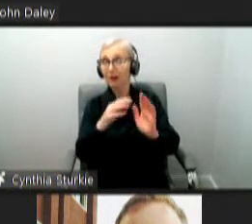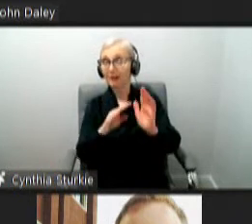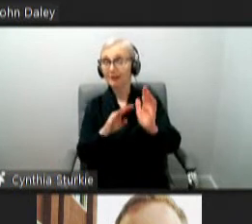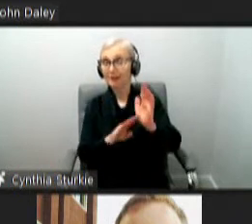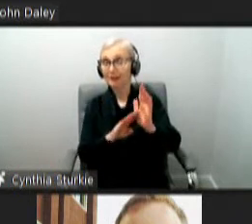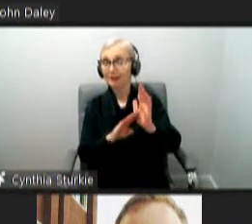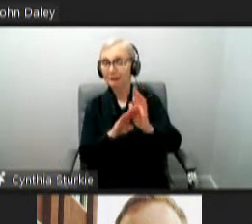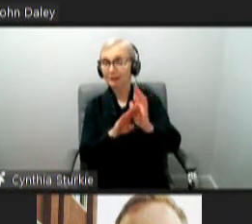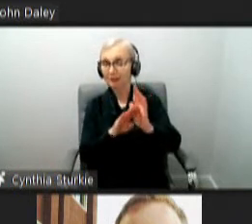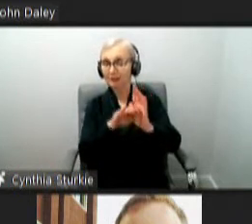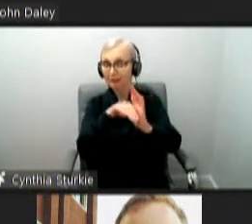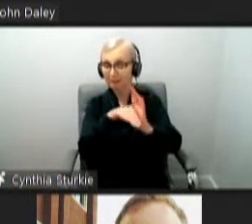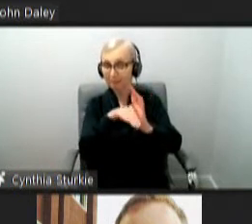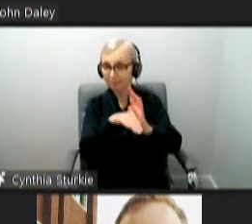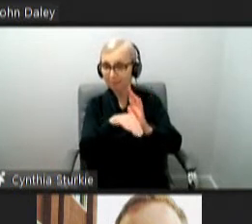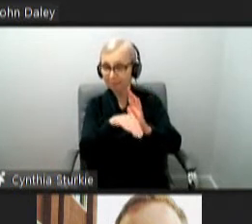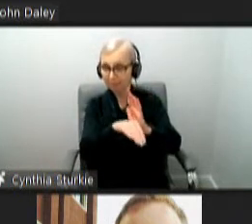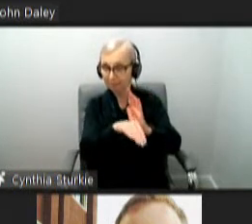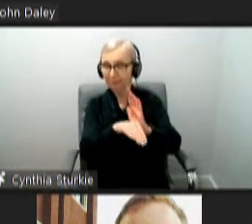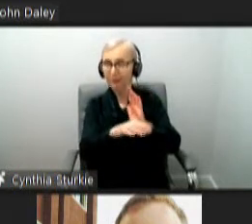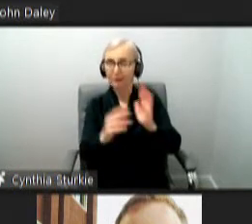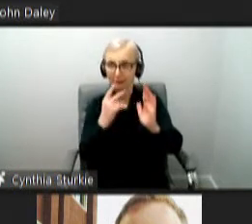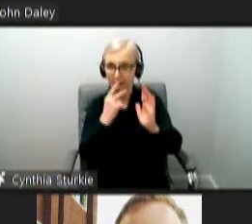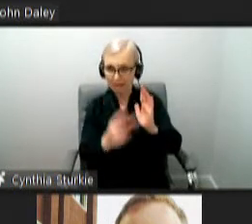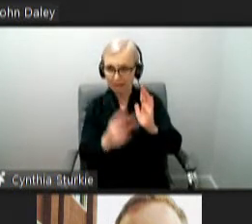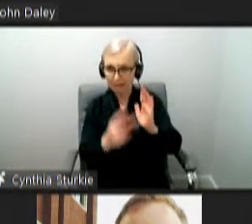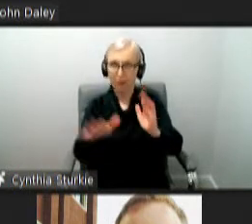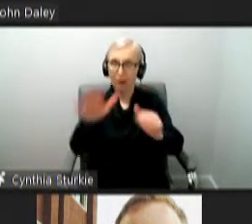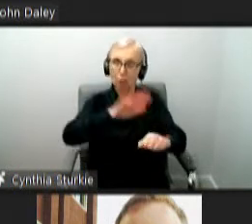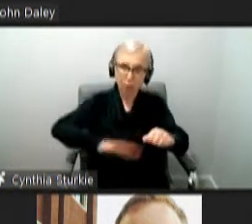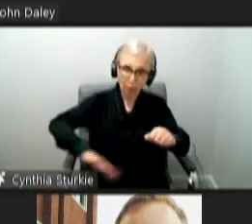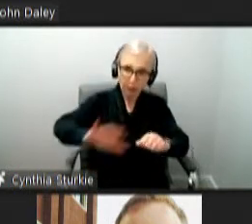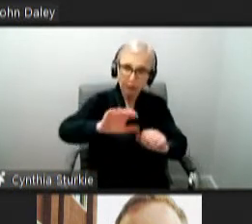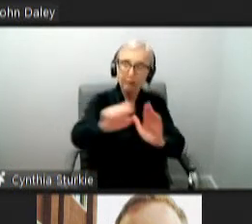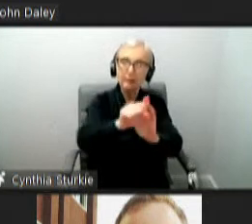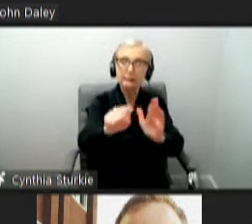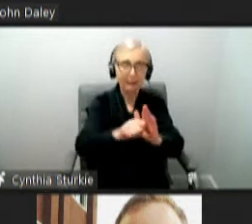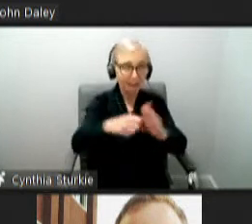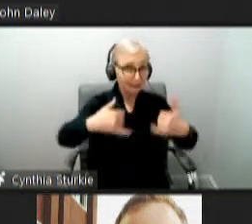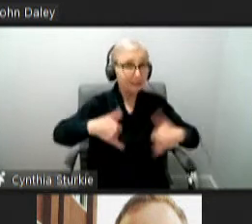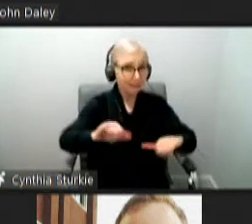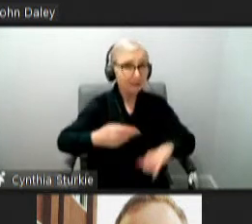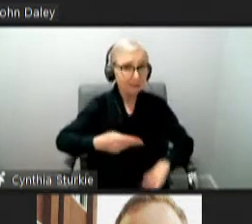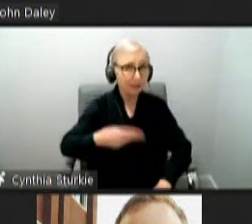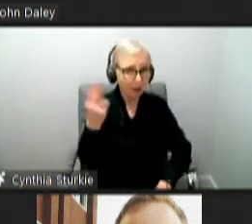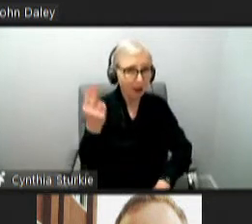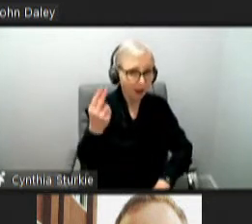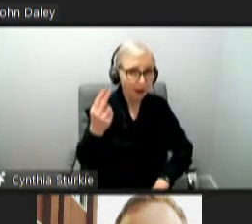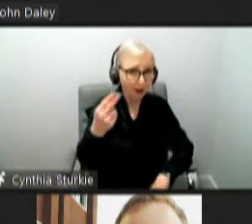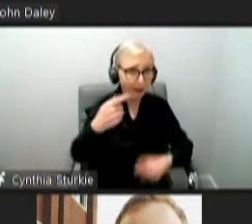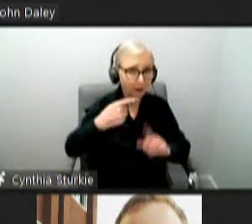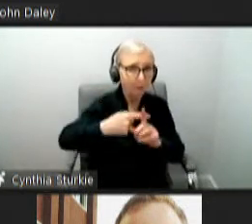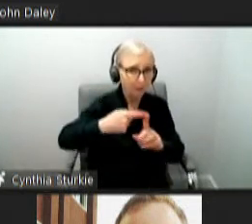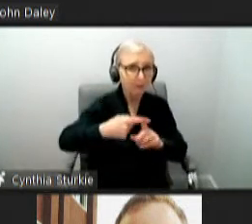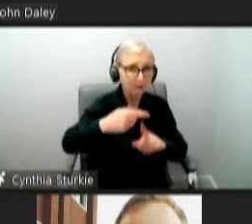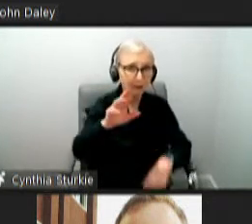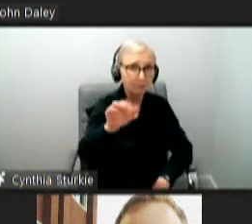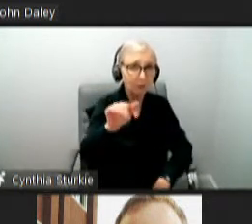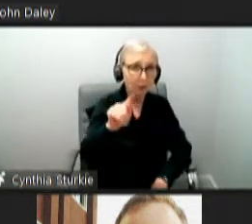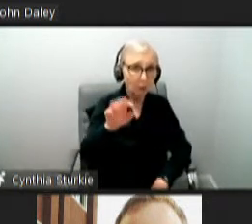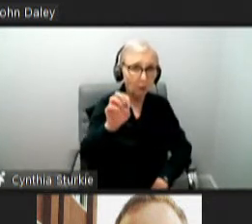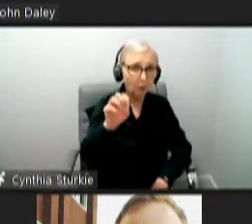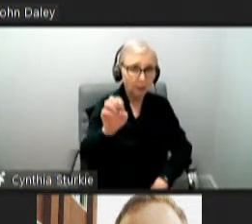data, this downward trend we're seeing. But throughout the state, we're continuing to see really high case rates, really high positivity rates, and really